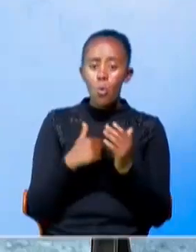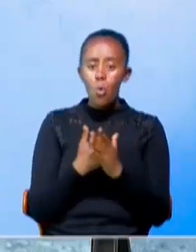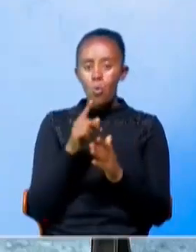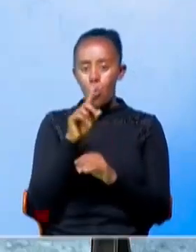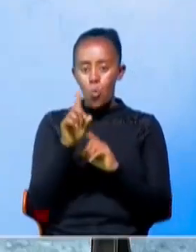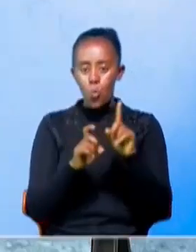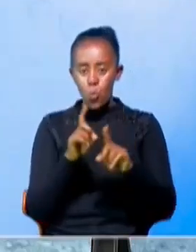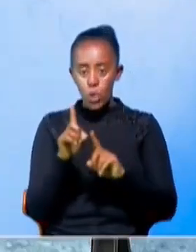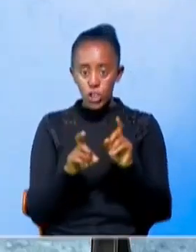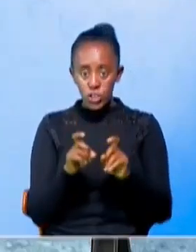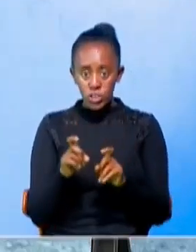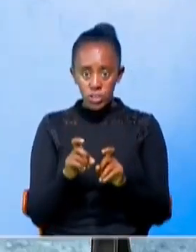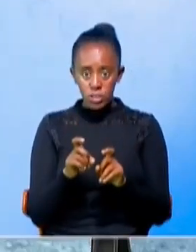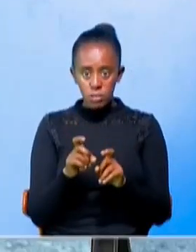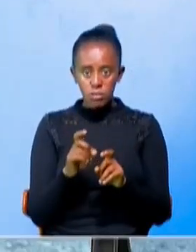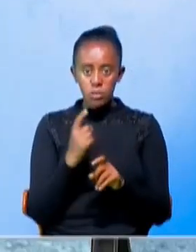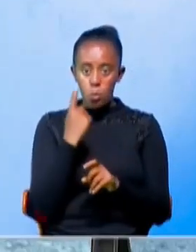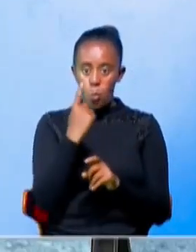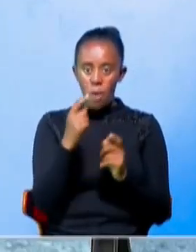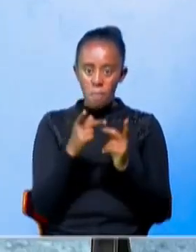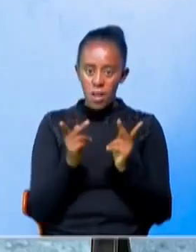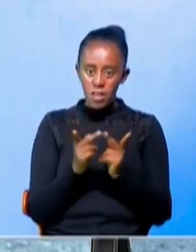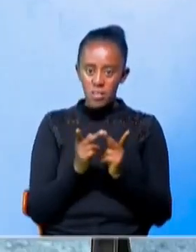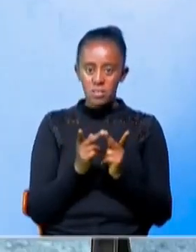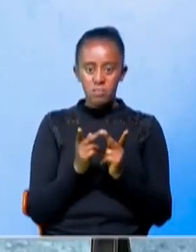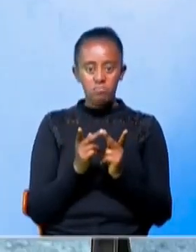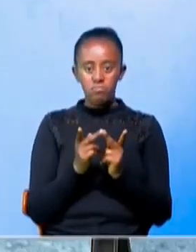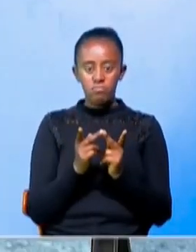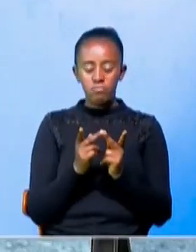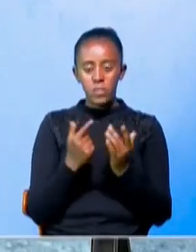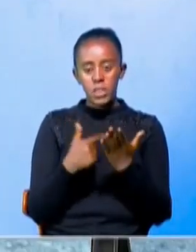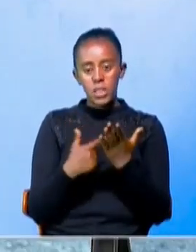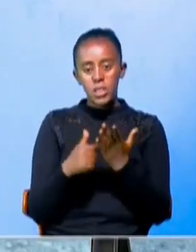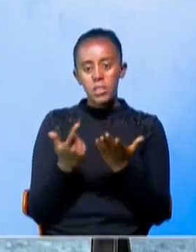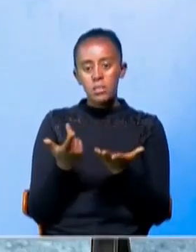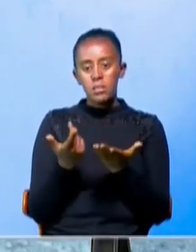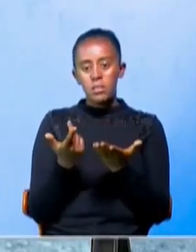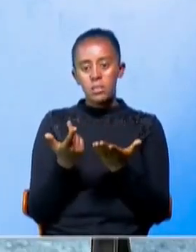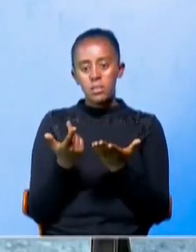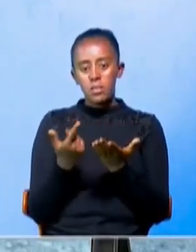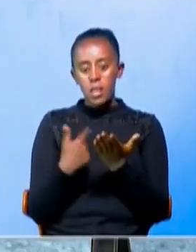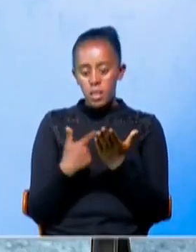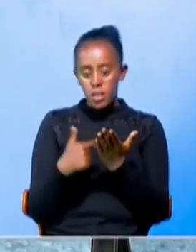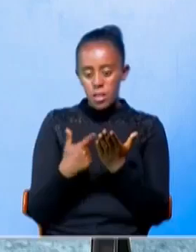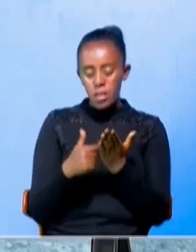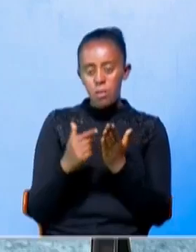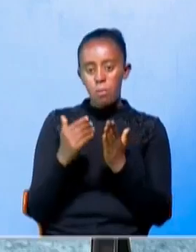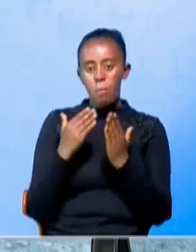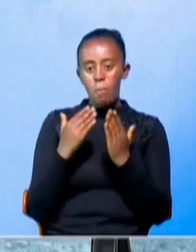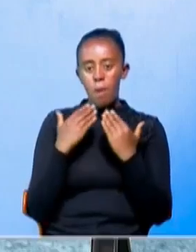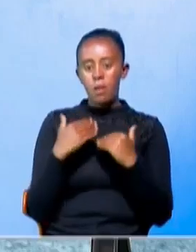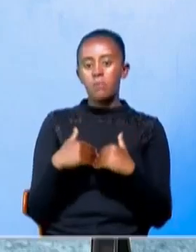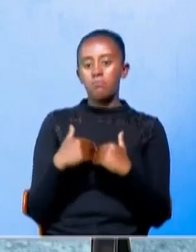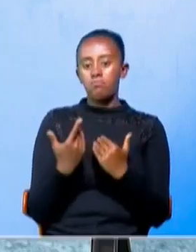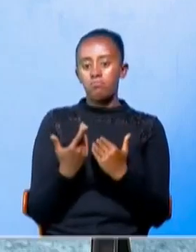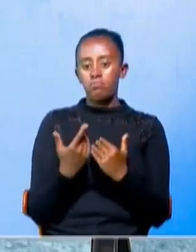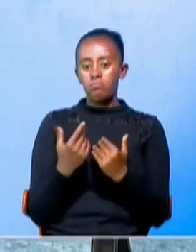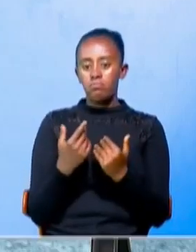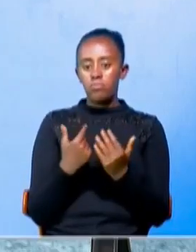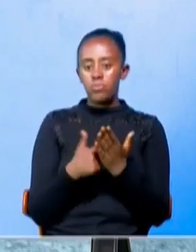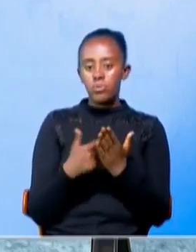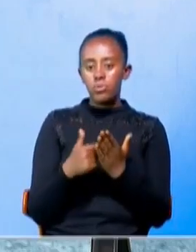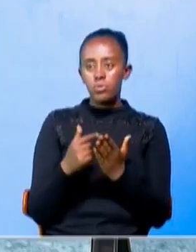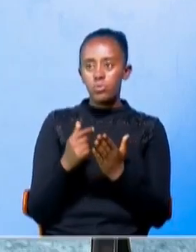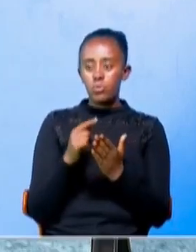questions in one place. This question concerns this body. Therefore, I have to take